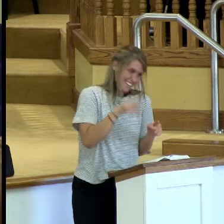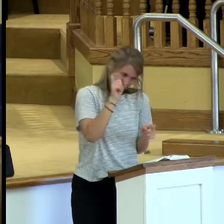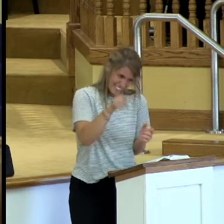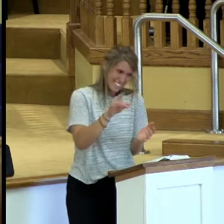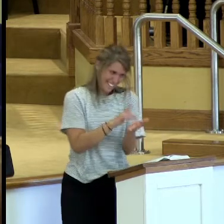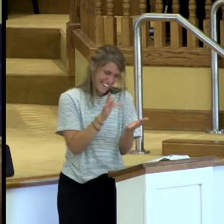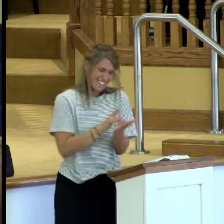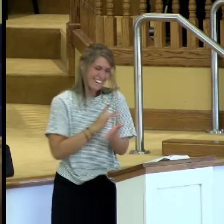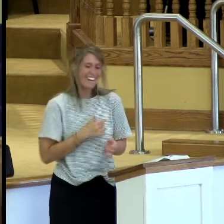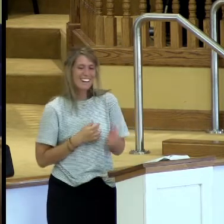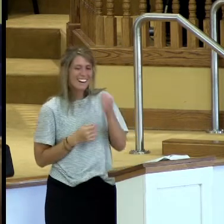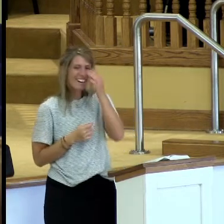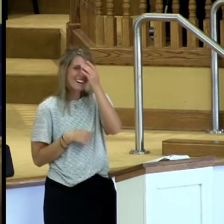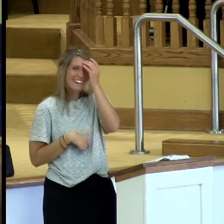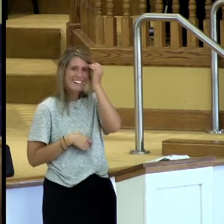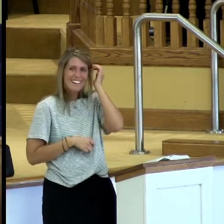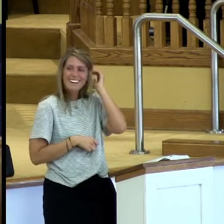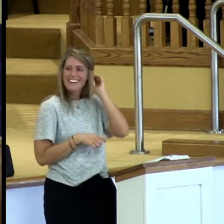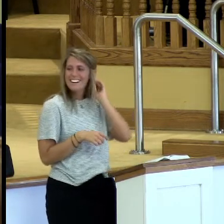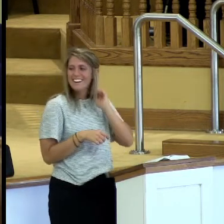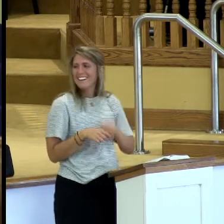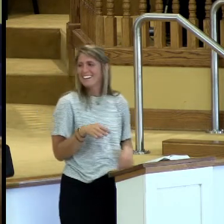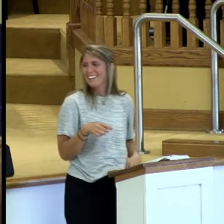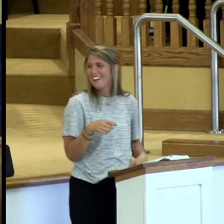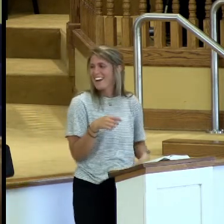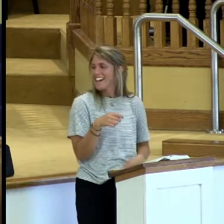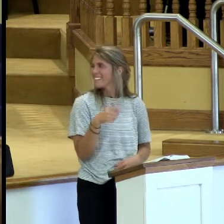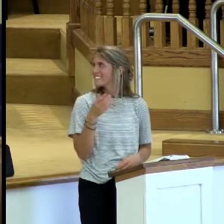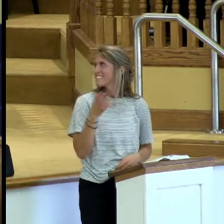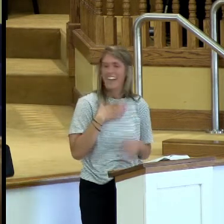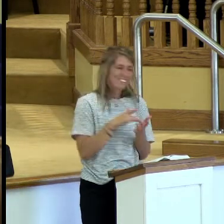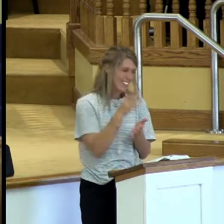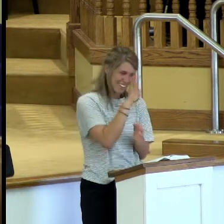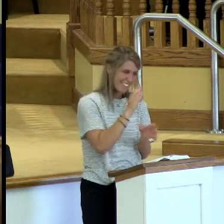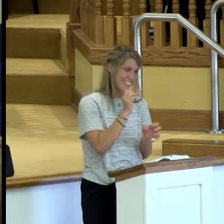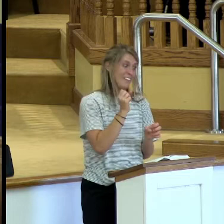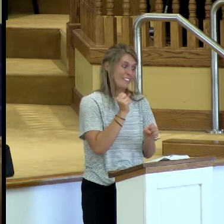I ain't even had this thing a month and it's about to get broke. It never listens to me.